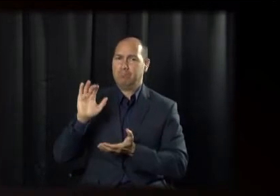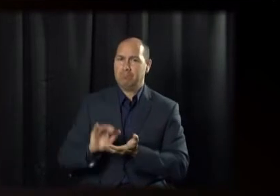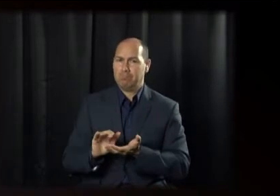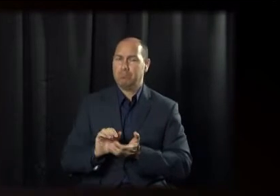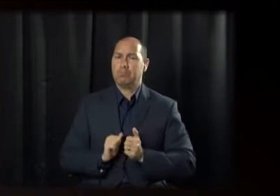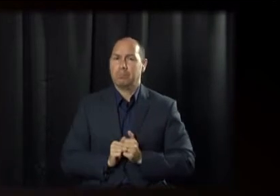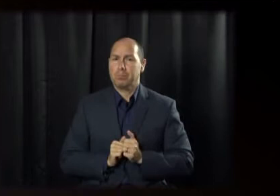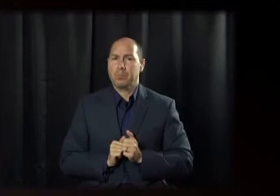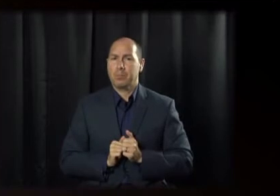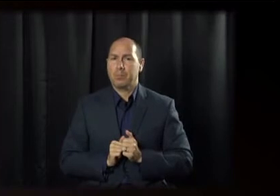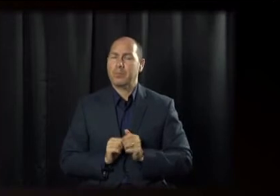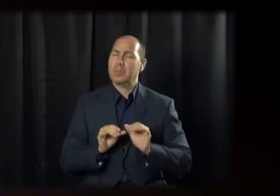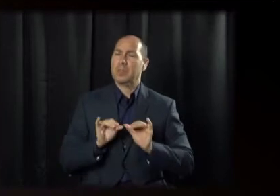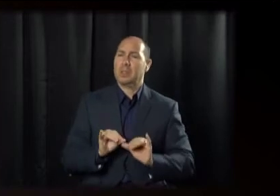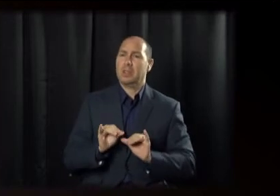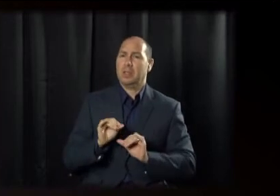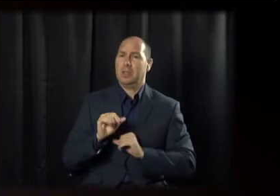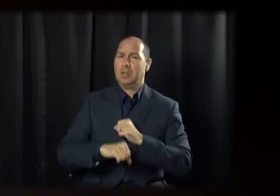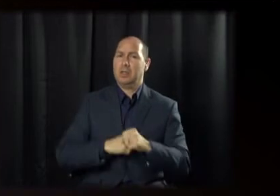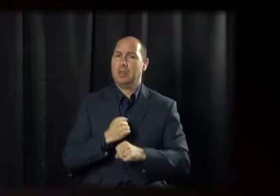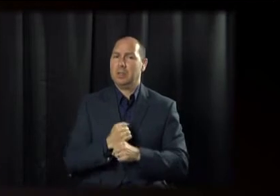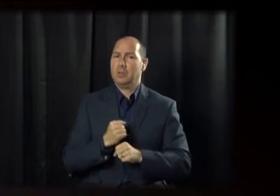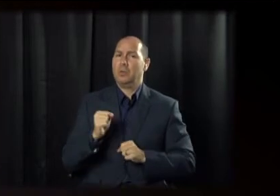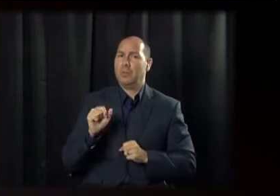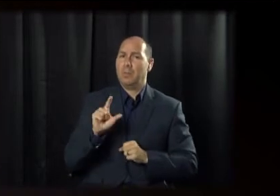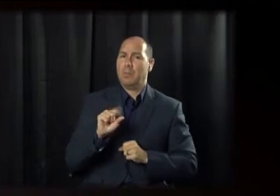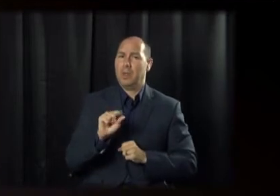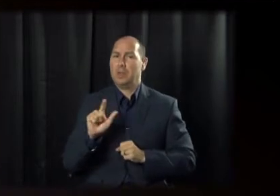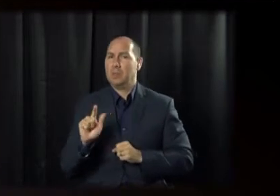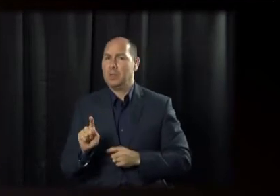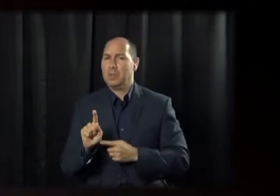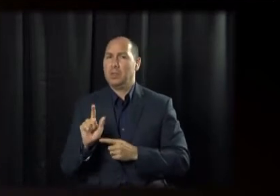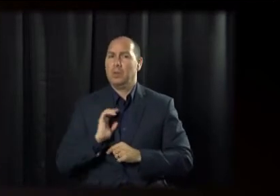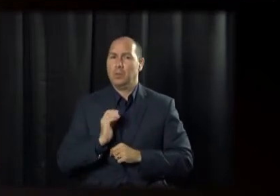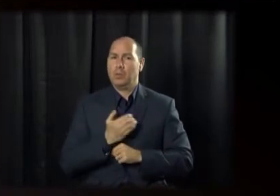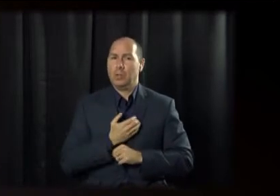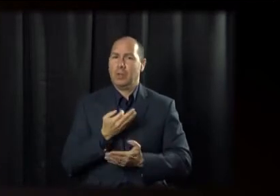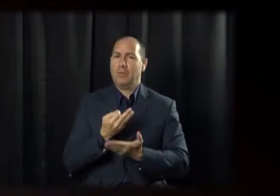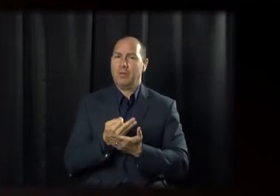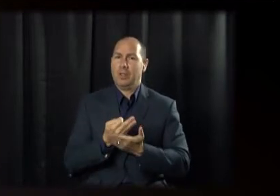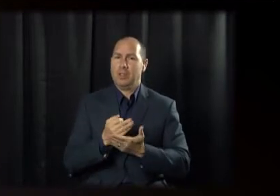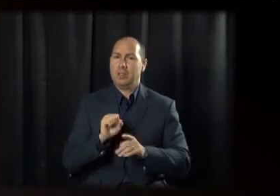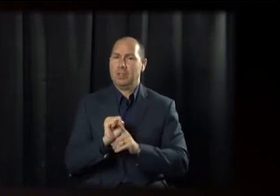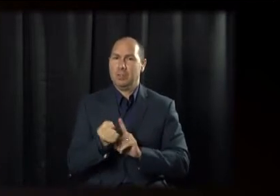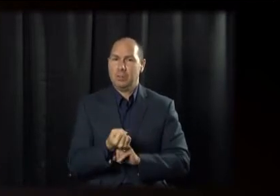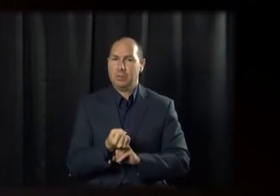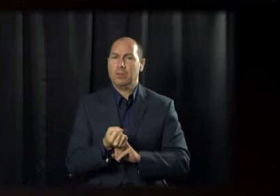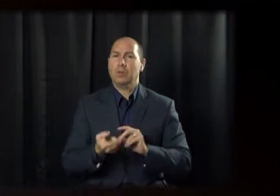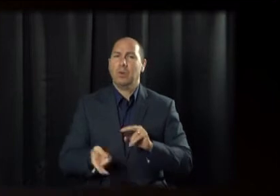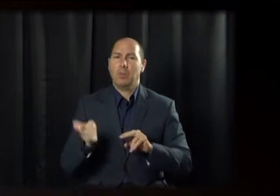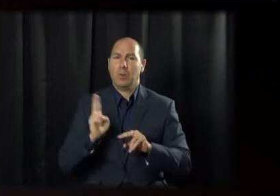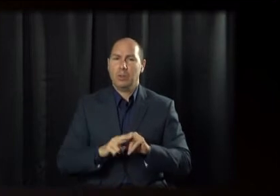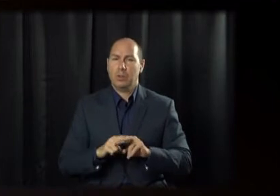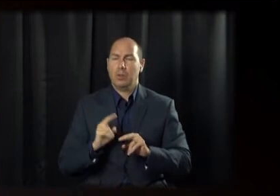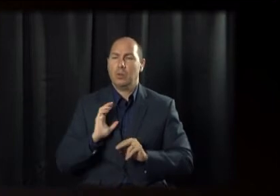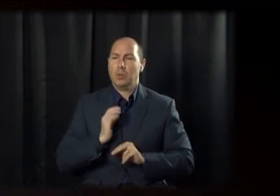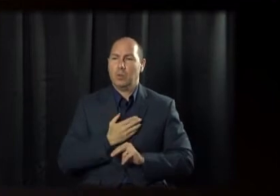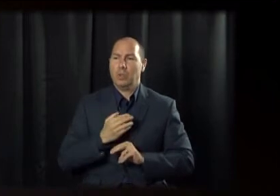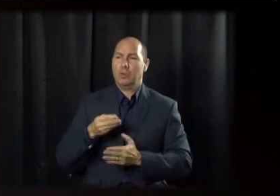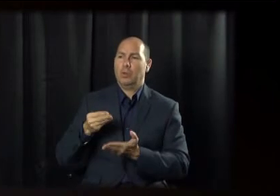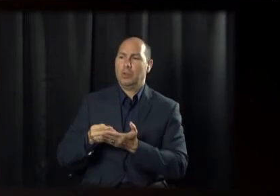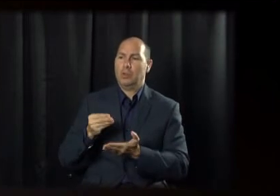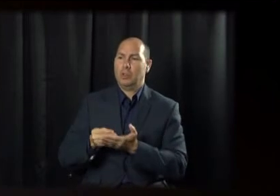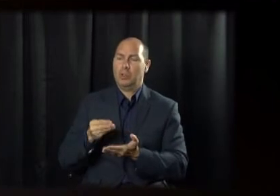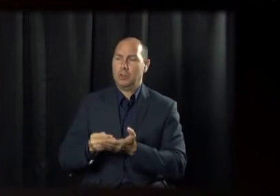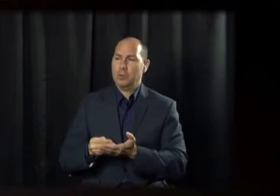fiscal year 21 has allowed Prasa to further stabilize its financial position, increase its liquidity and capital reserves, and